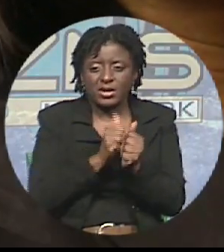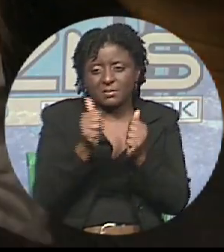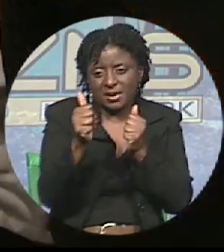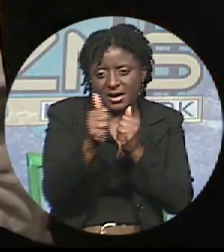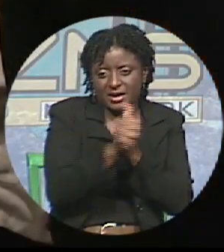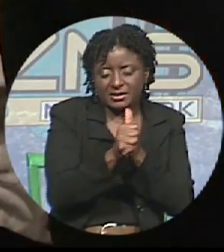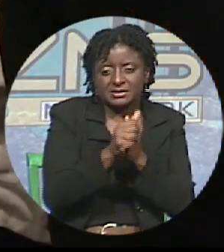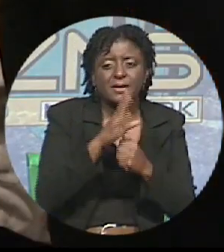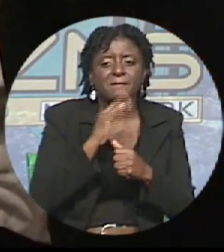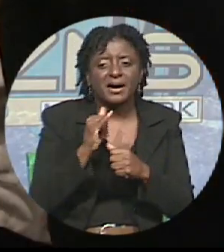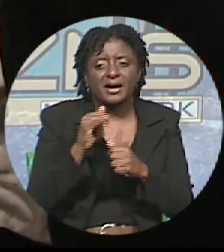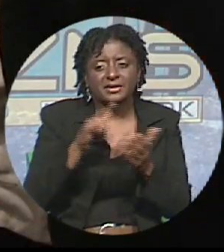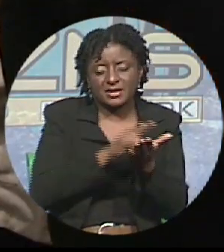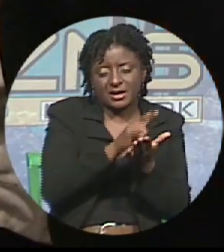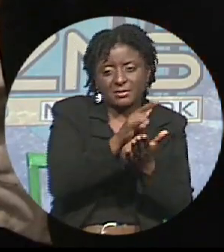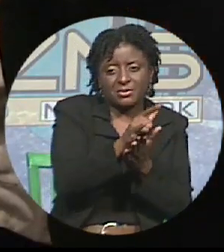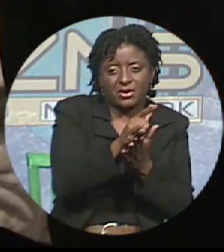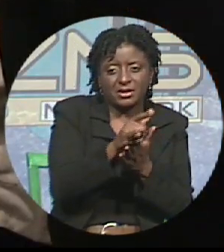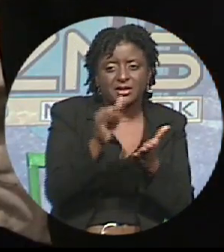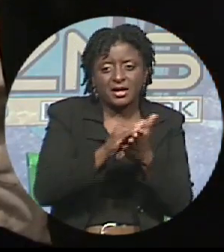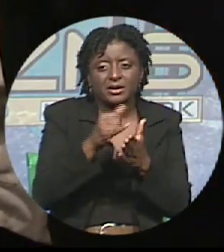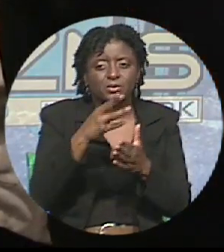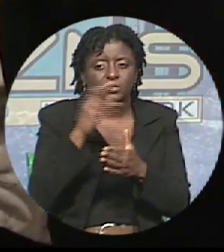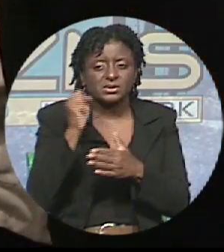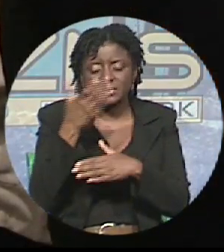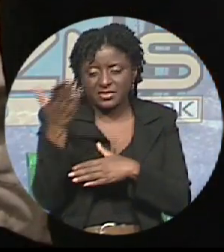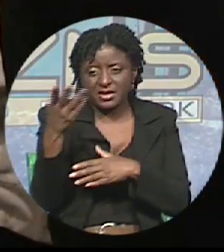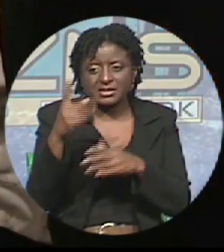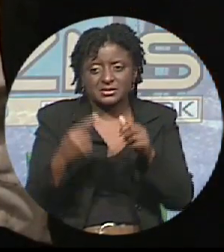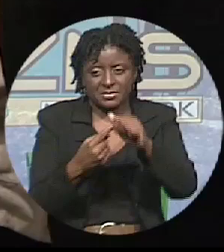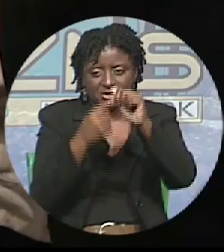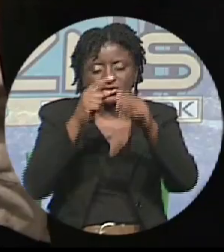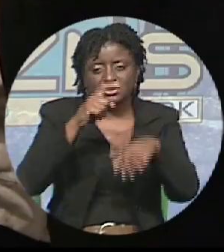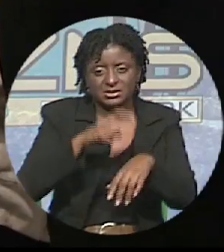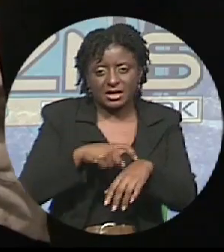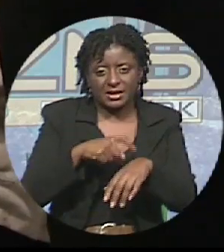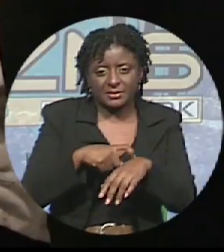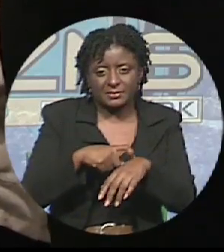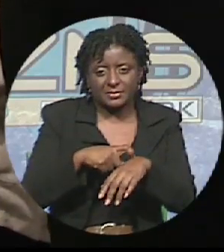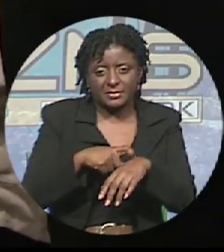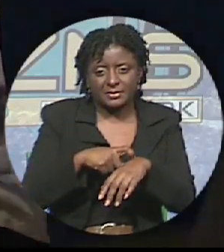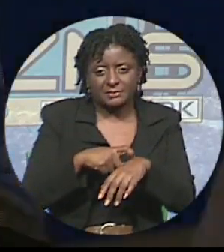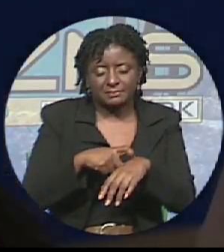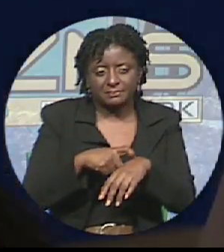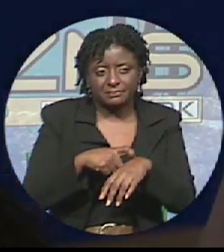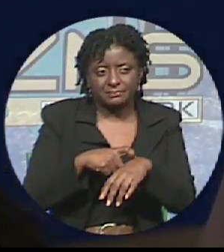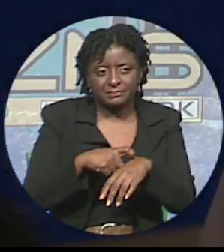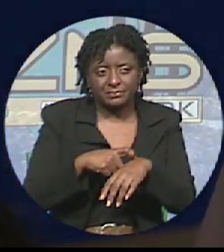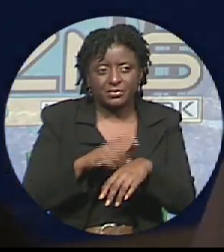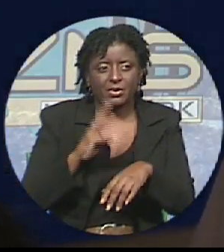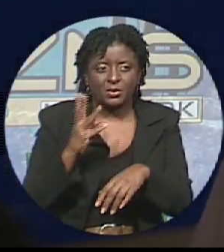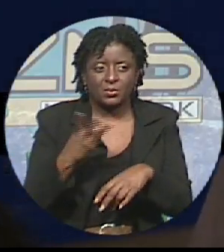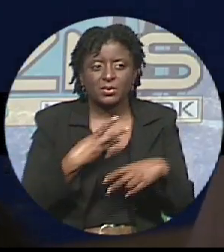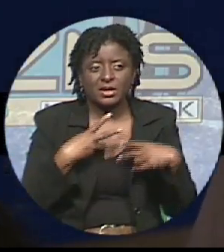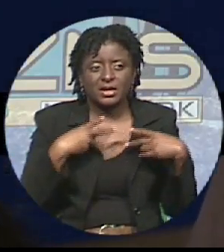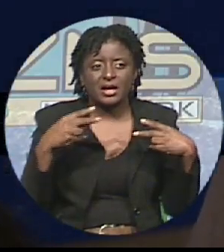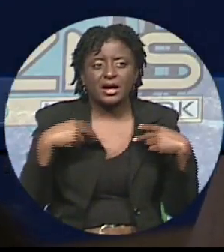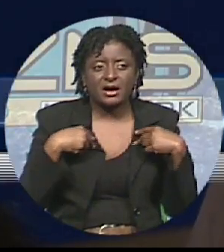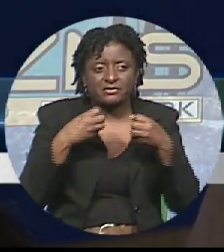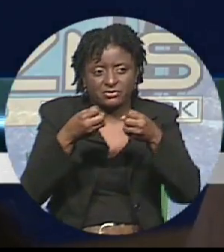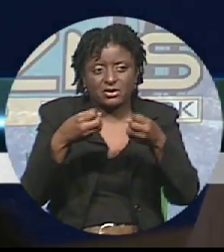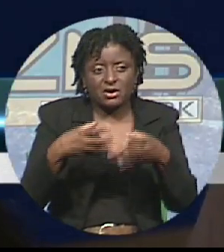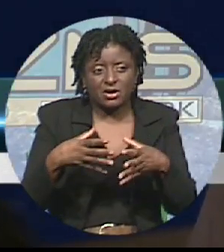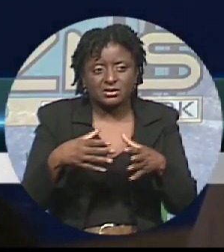special time. Her aunt Paulette Zonicle says Con was what every mother would have wanted for her daughter. We have lost such a